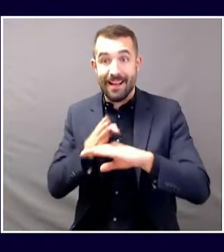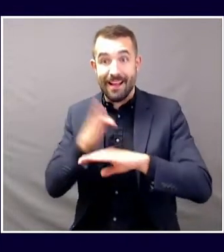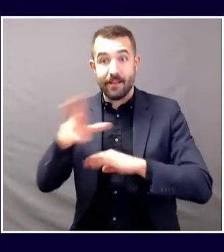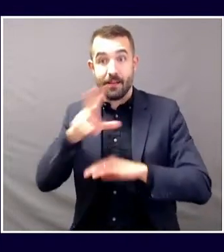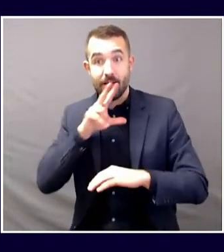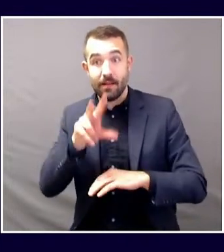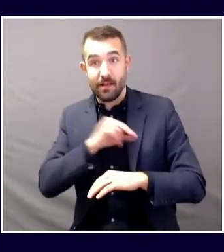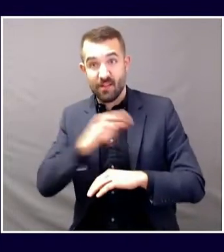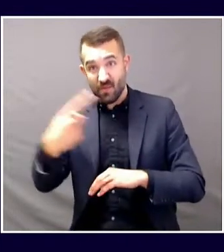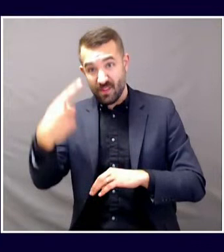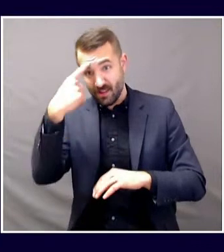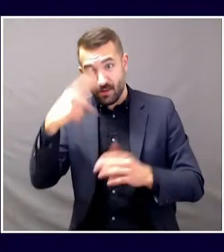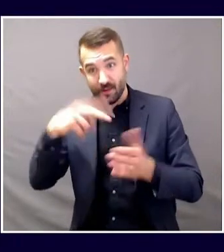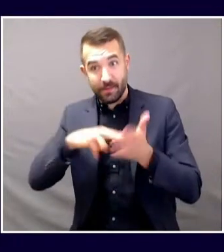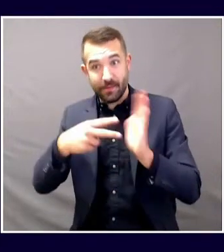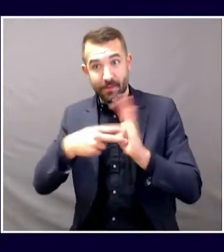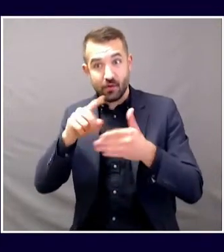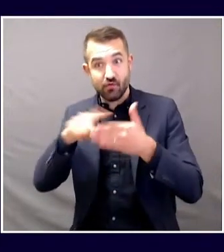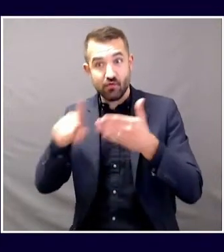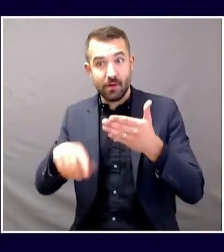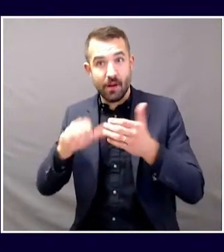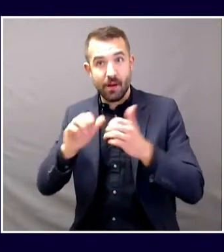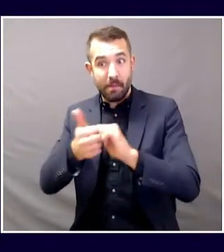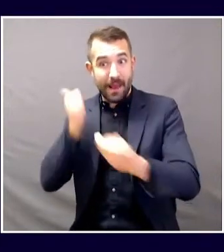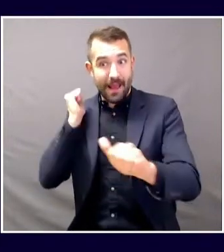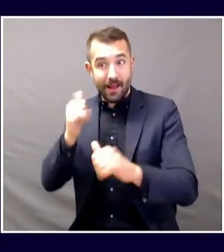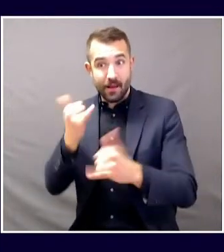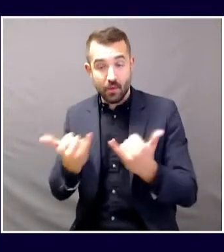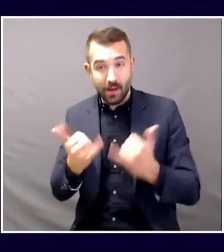but. Yeah, so Rebecca,